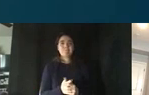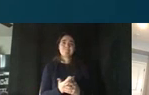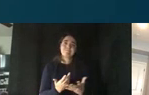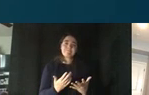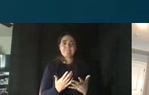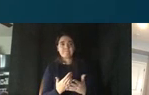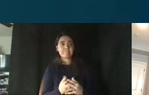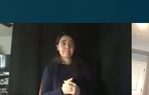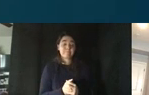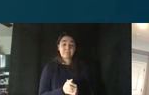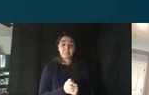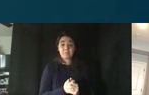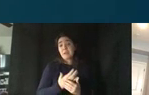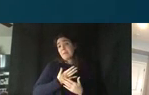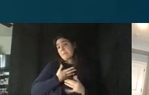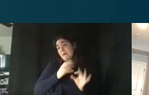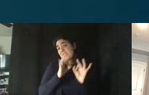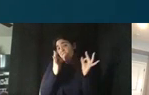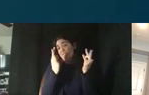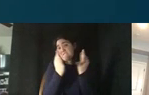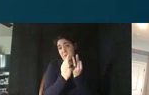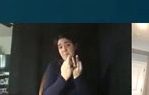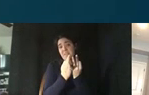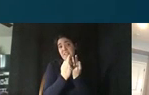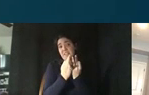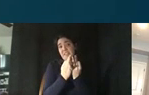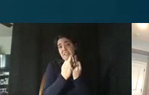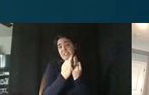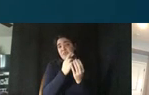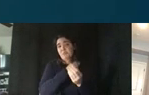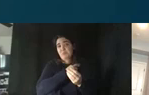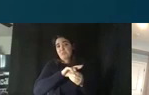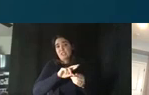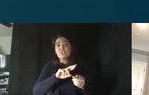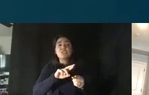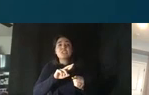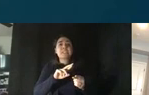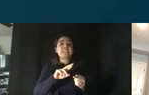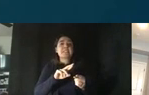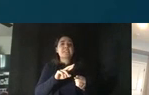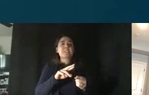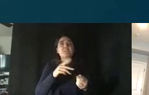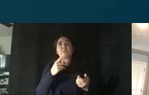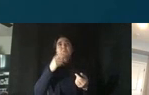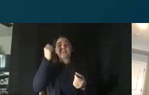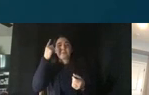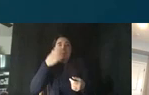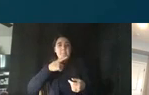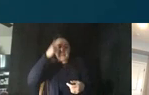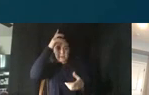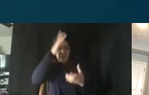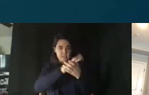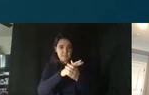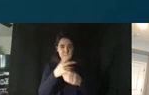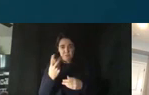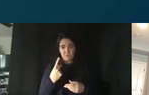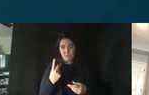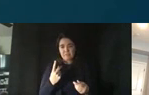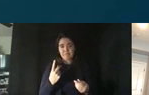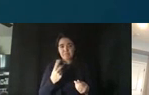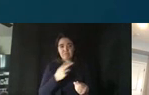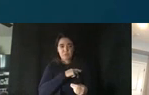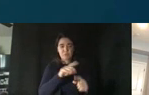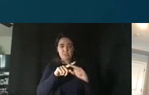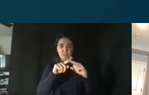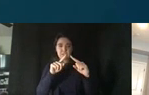I come from an interfaith family in the sense of my husband and I are of two different religions. We have been threatened because we were